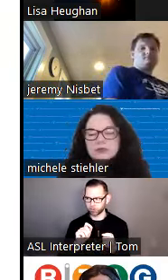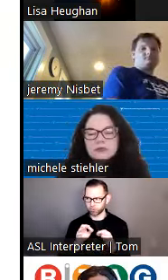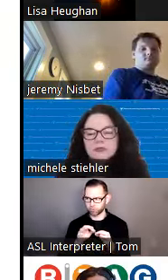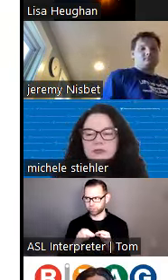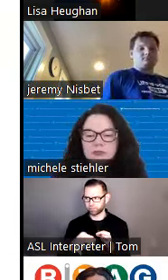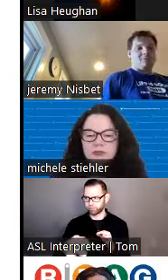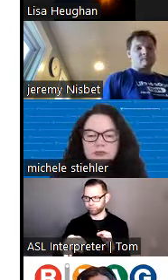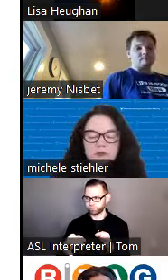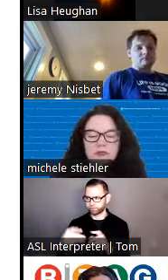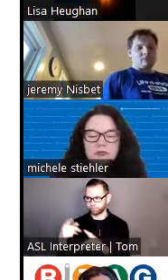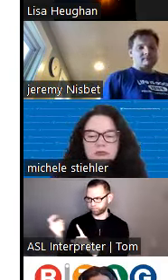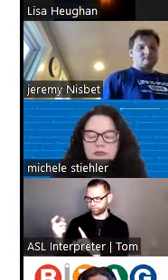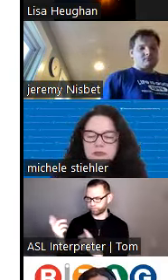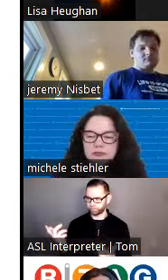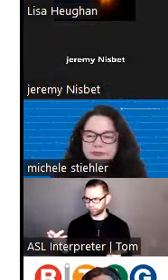when